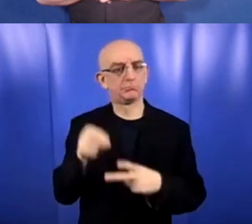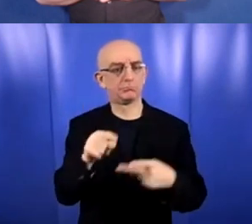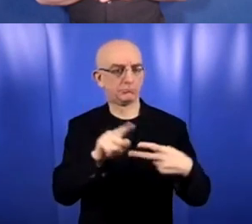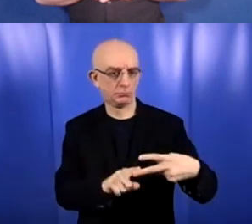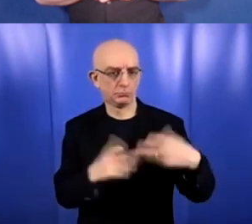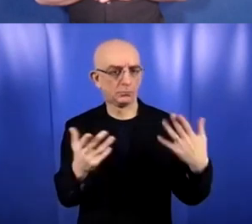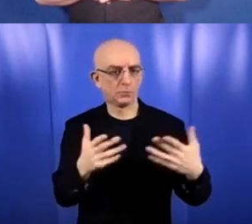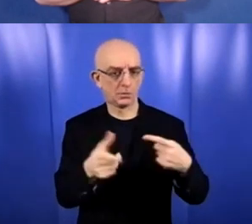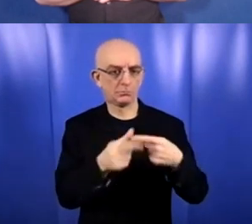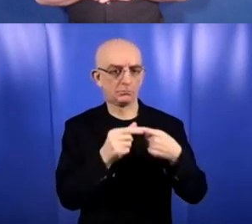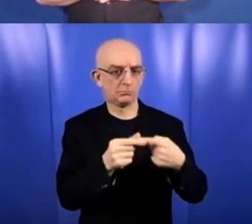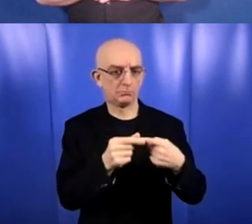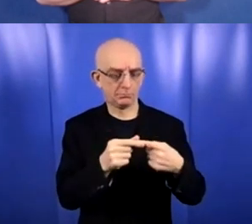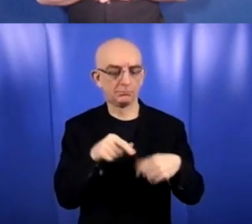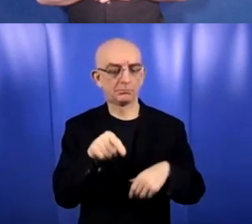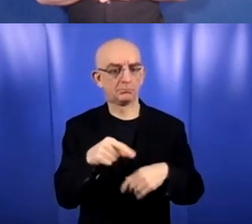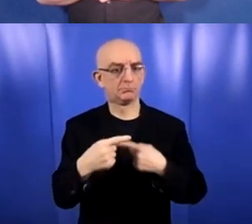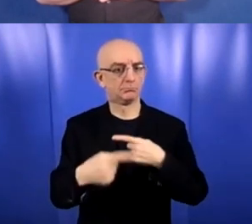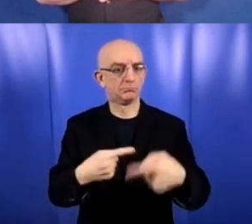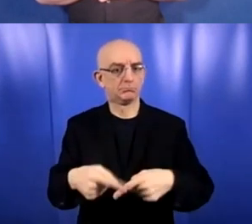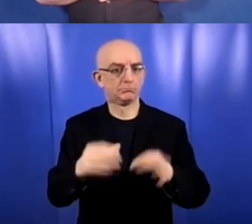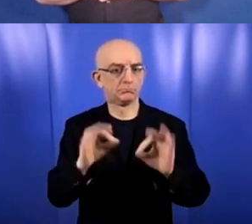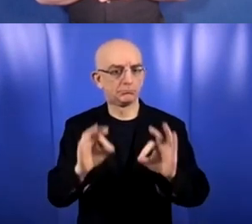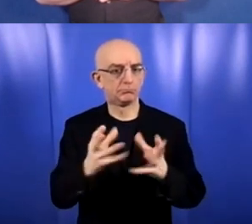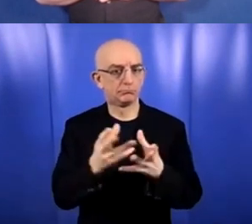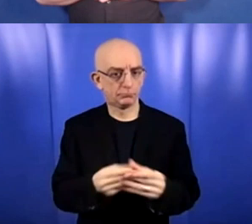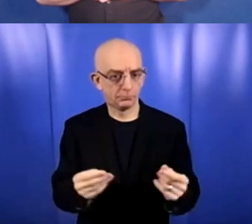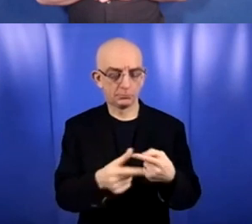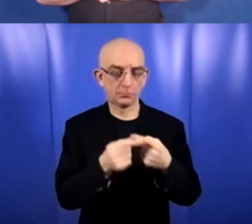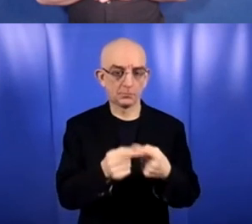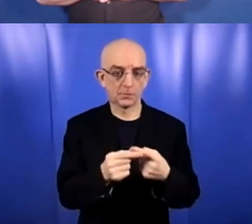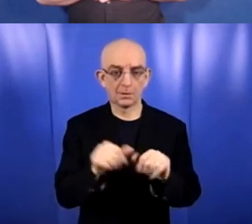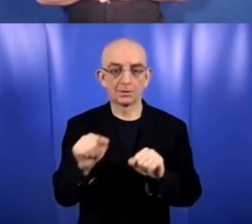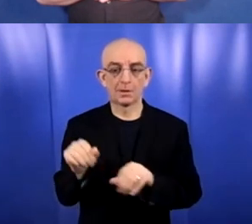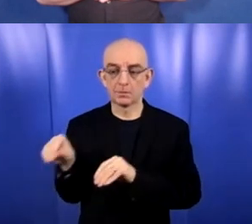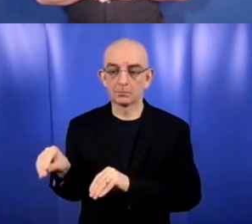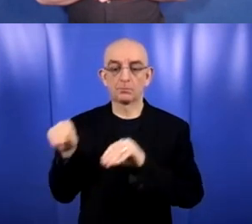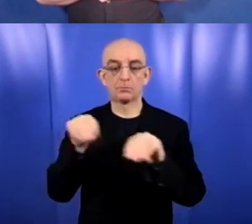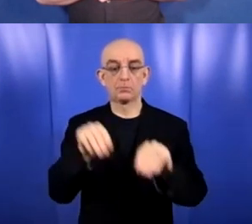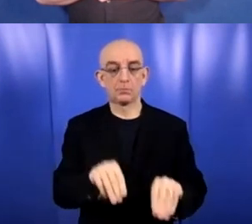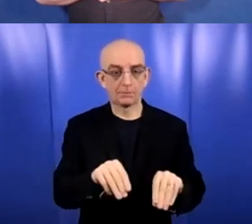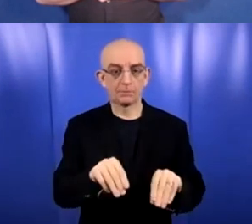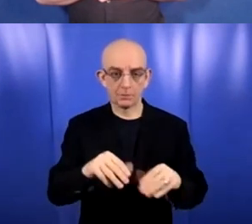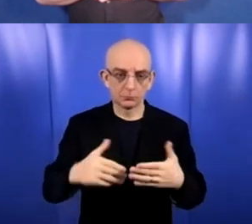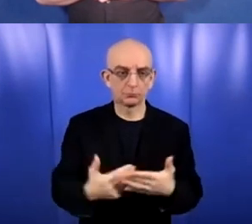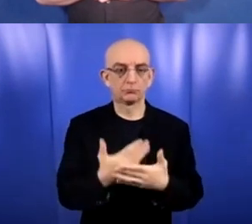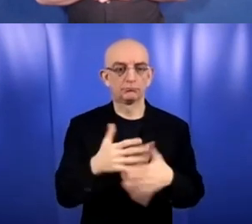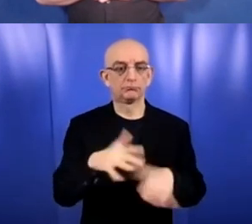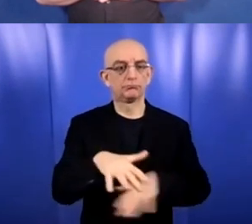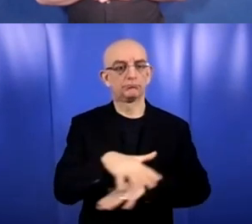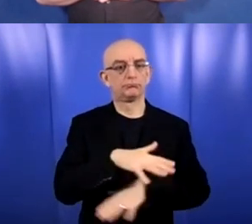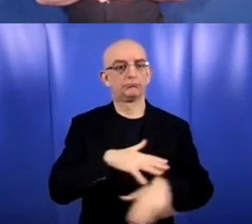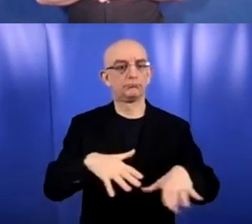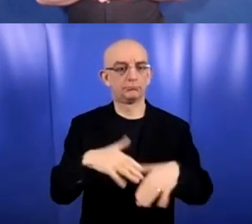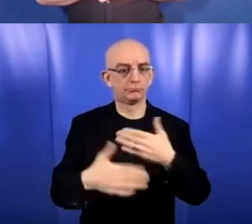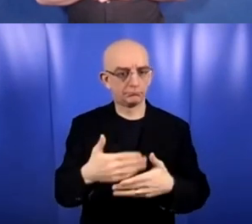repatriation. And there was one question in the chat here about what number of people are actually able to avail themselves